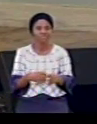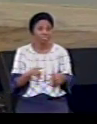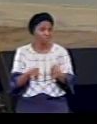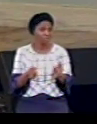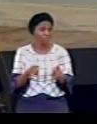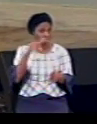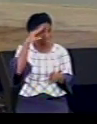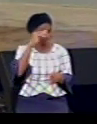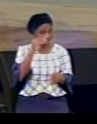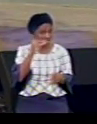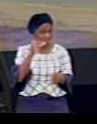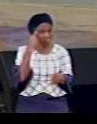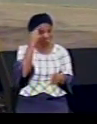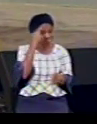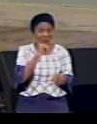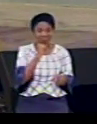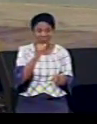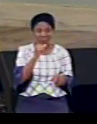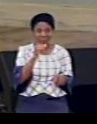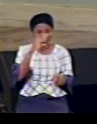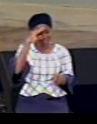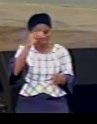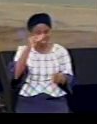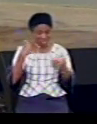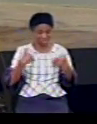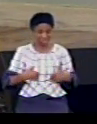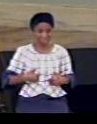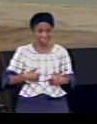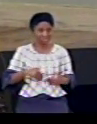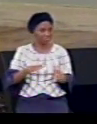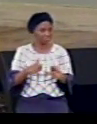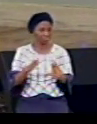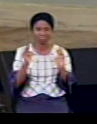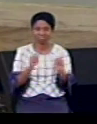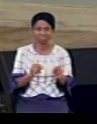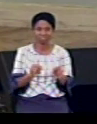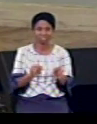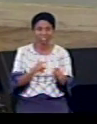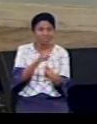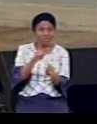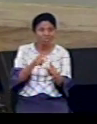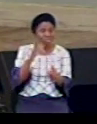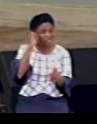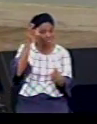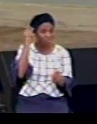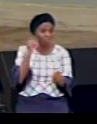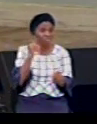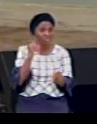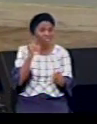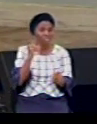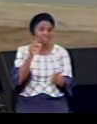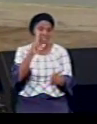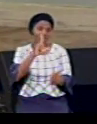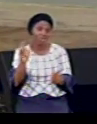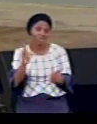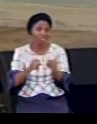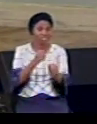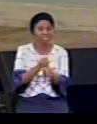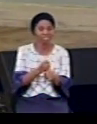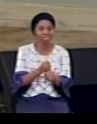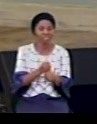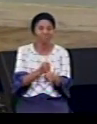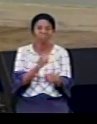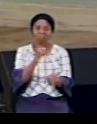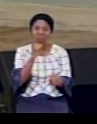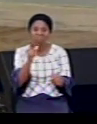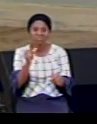now dead. When he was about 100 years old, neither yet the deadness of